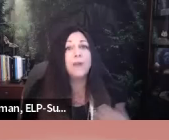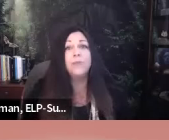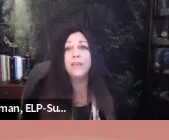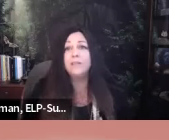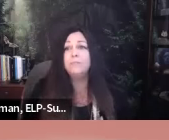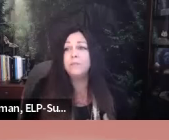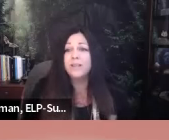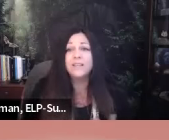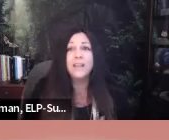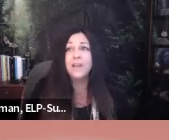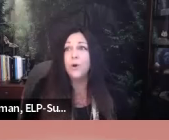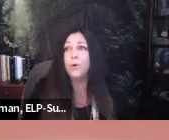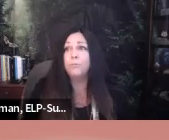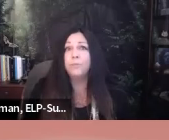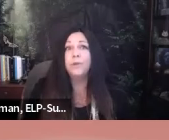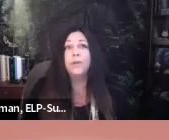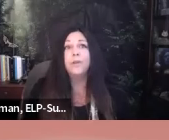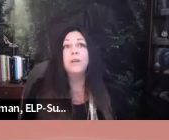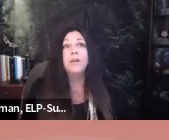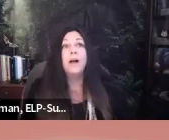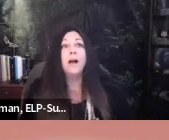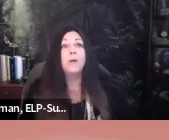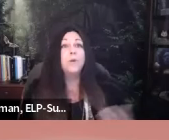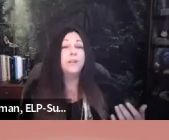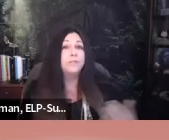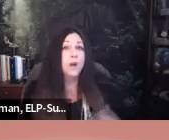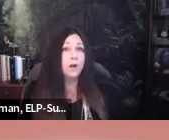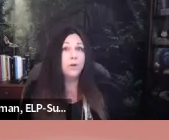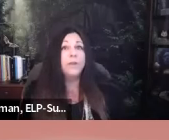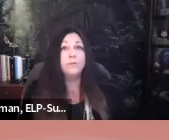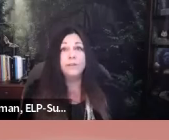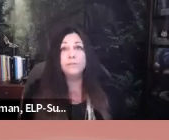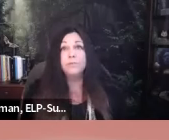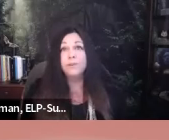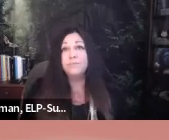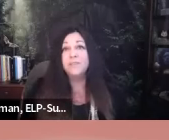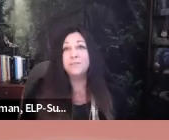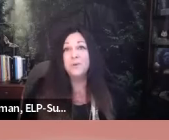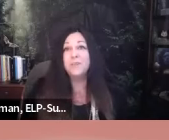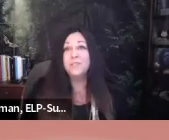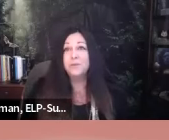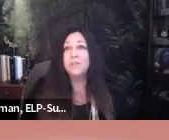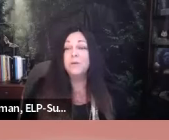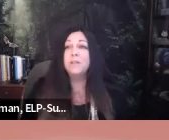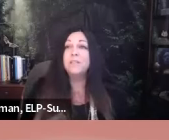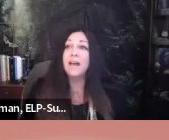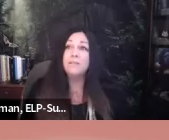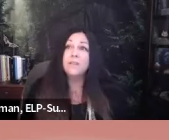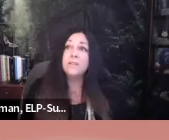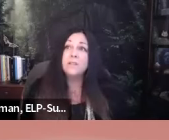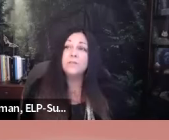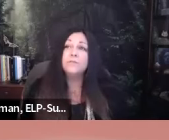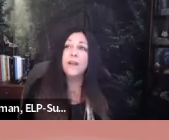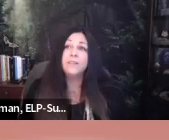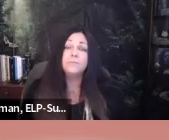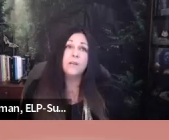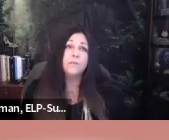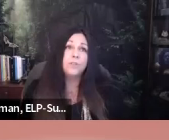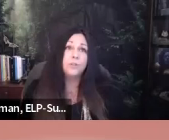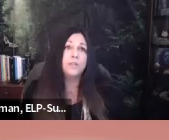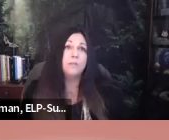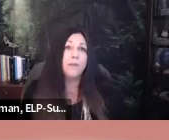to travel in and be present in home. We're here for ongoing grief and bereavement support too, as well as advocacies who